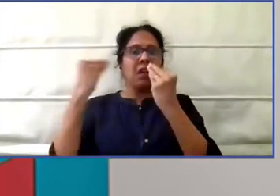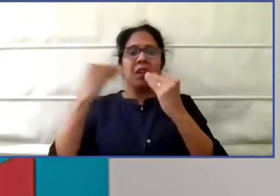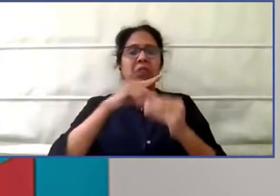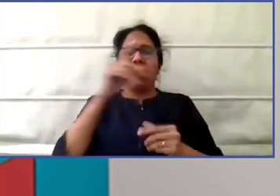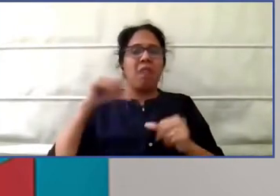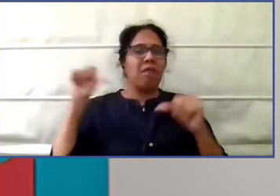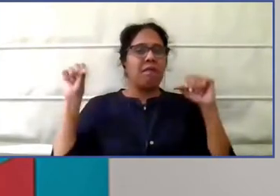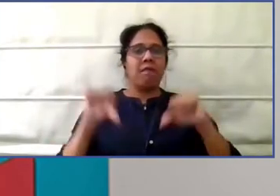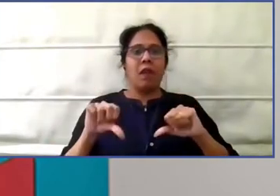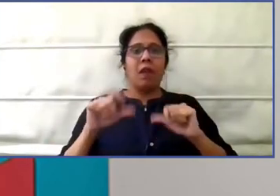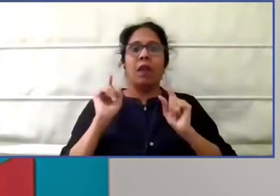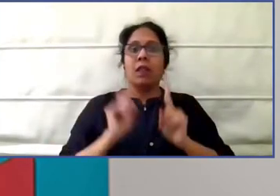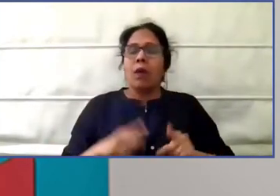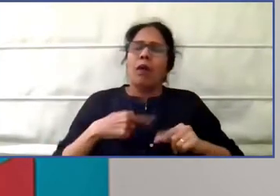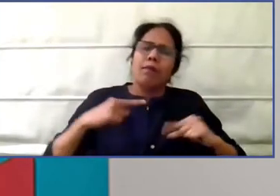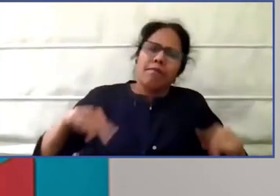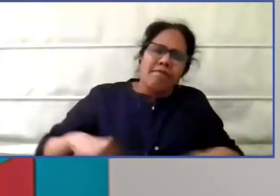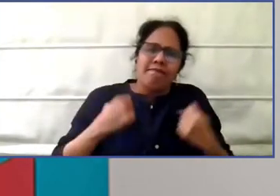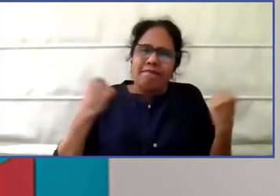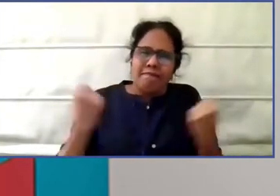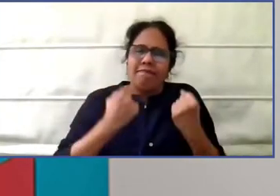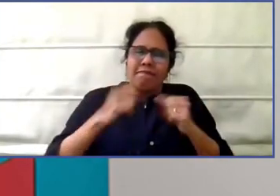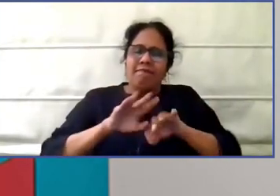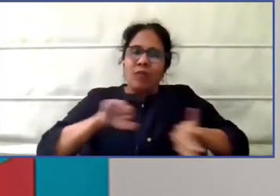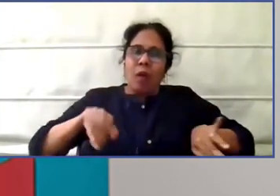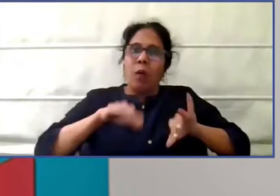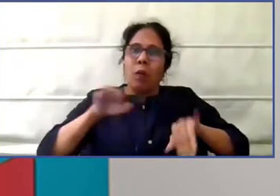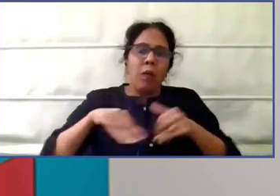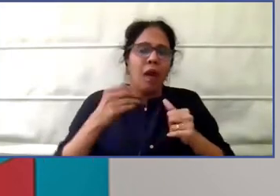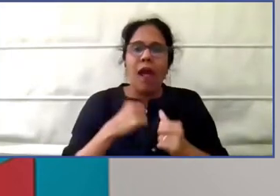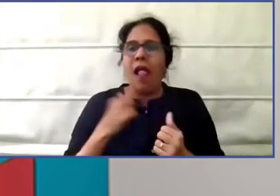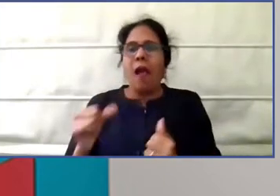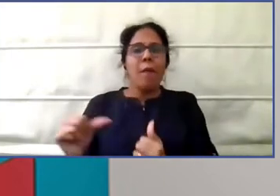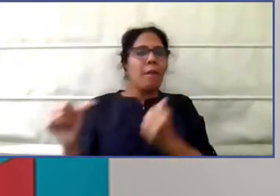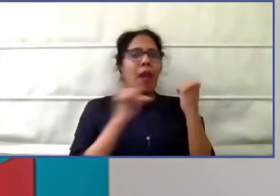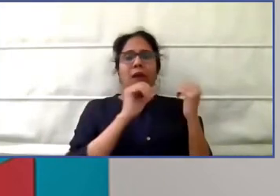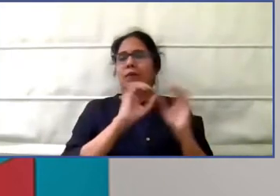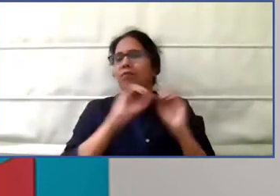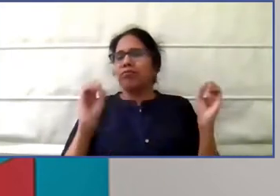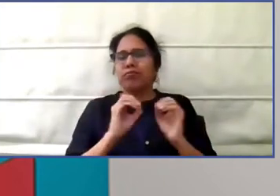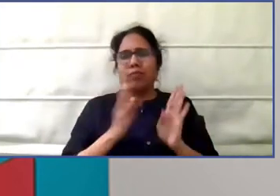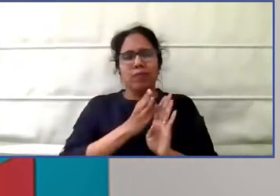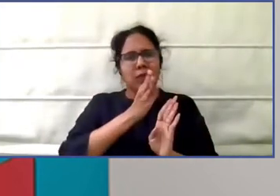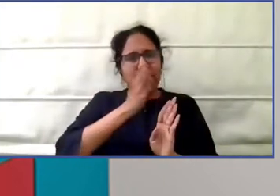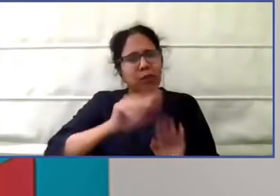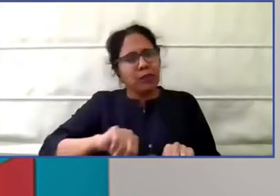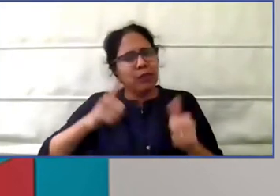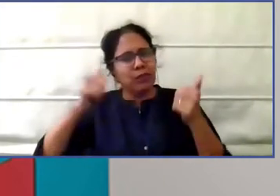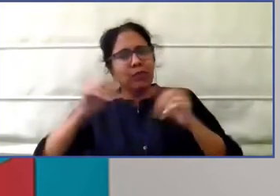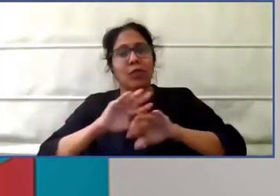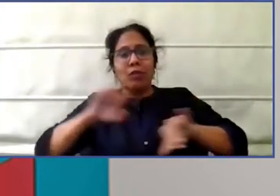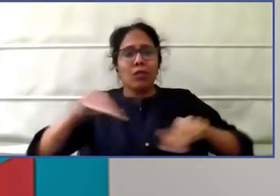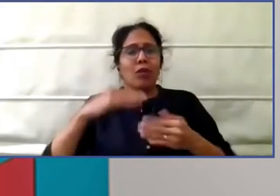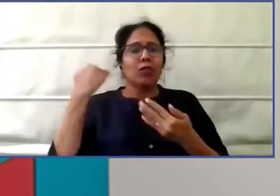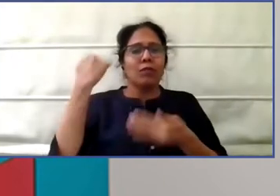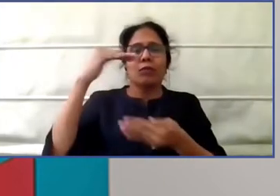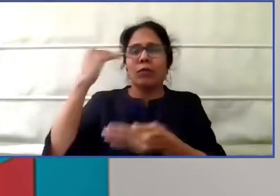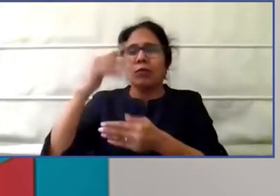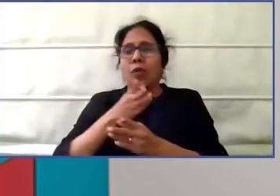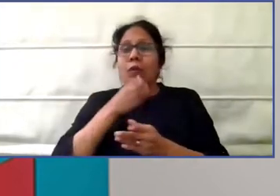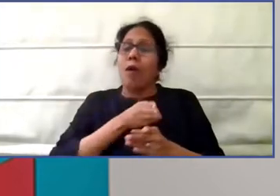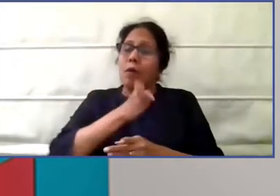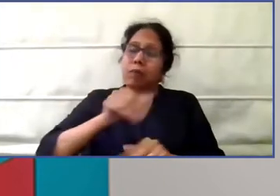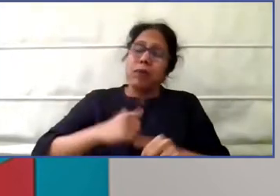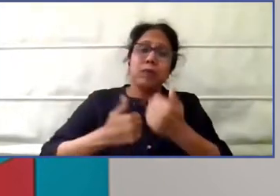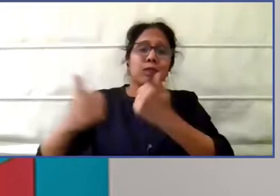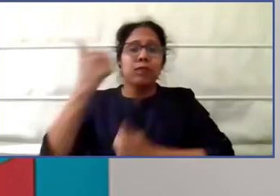was no turning back. Goals at state and nationals, qualifying for all international championships, and then for the world